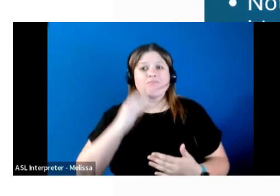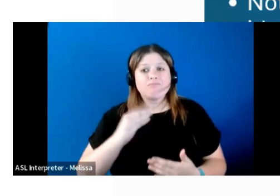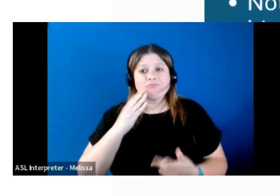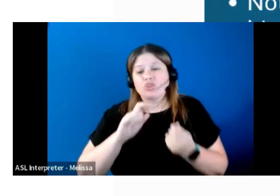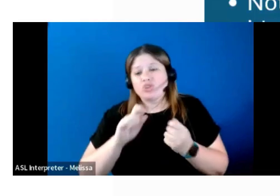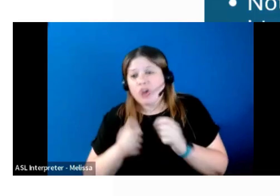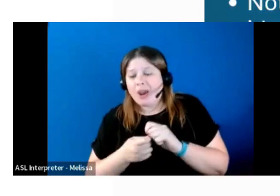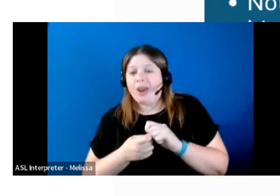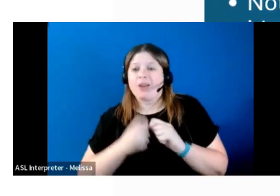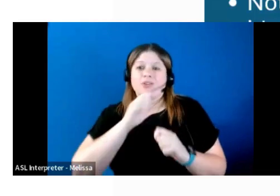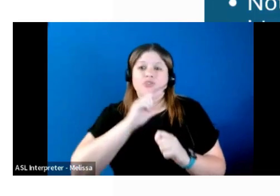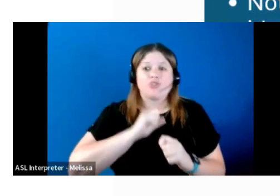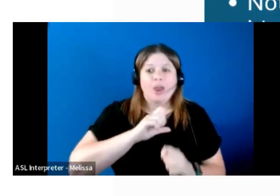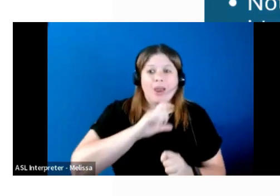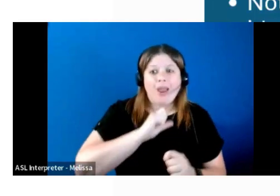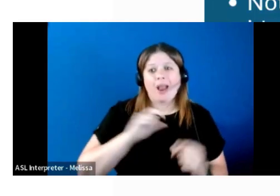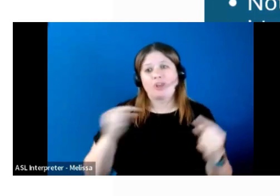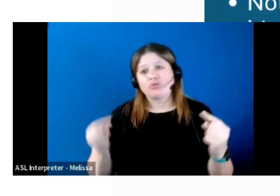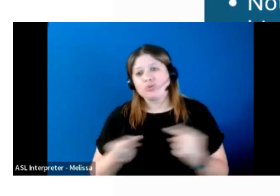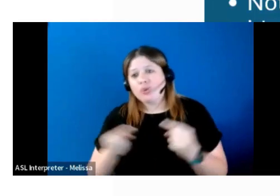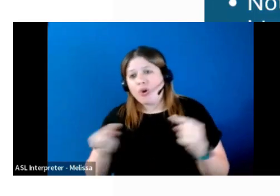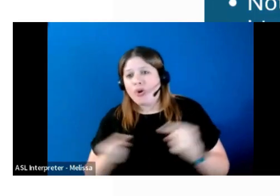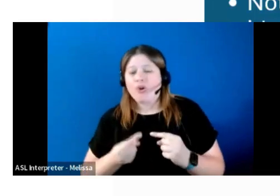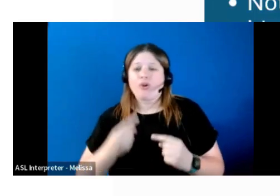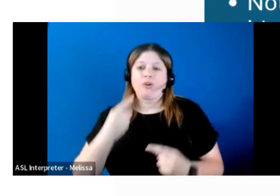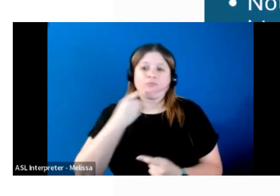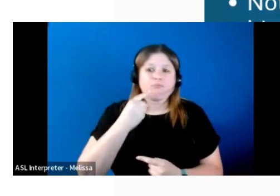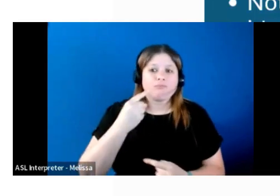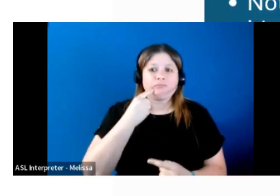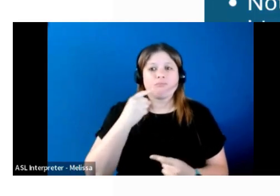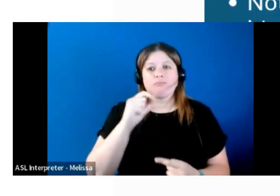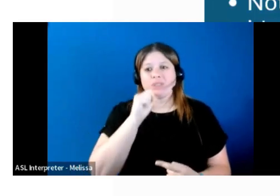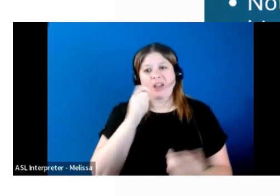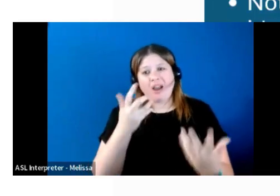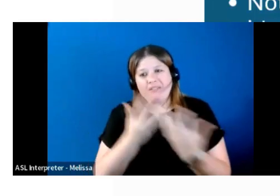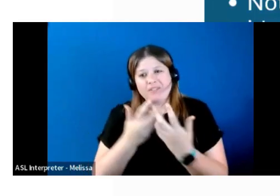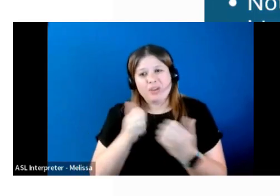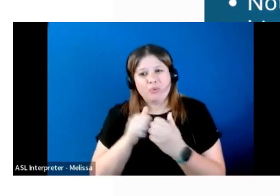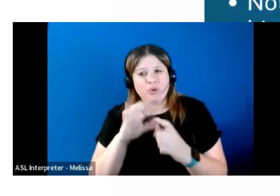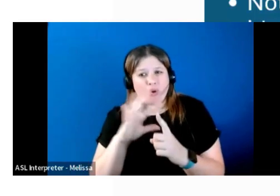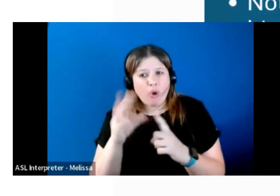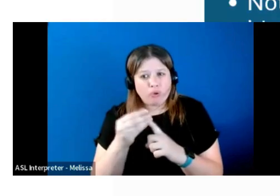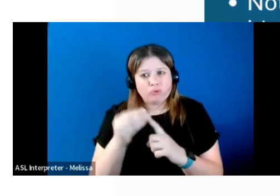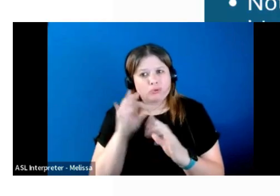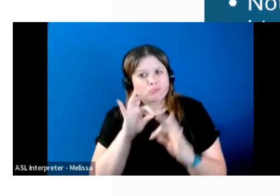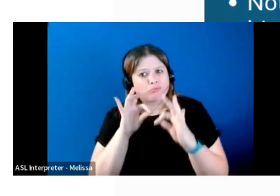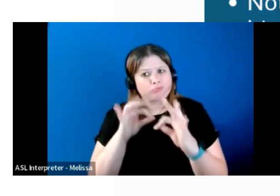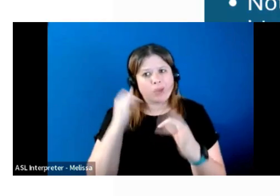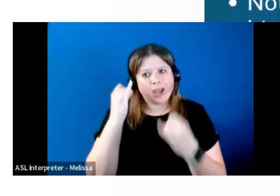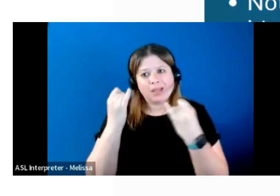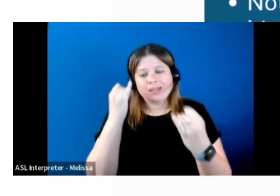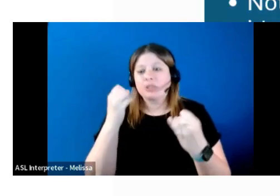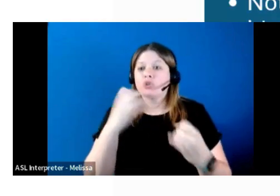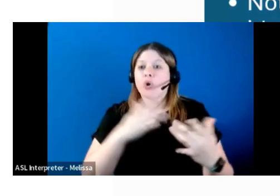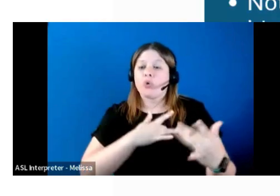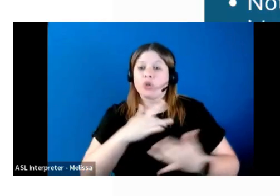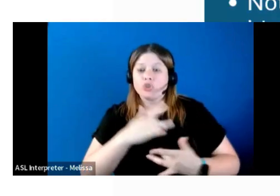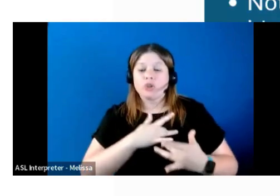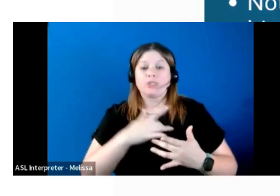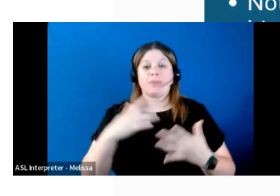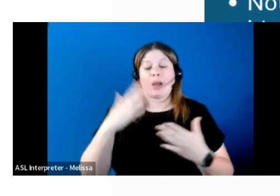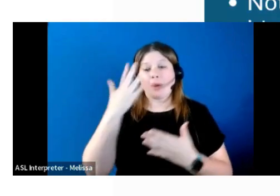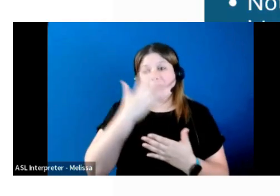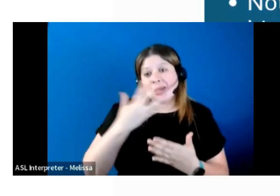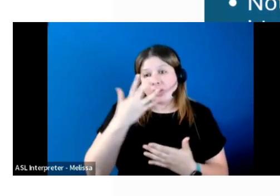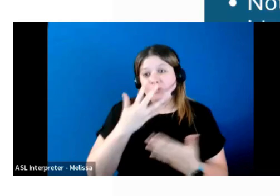hurt, disappoint us, fall short of cultural ideals. So concerns about appearance, health, weight, ability,